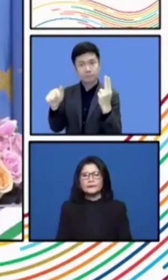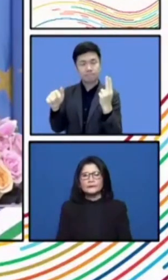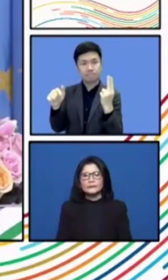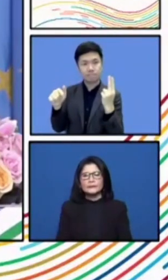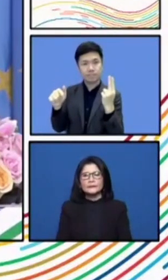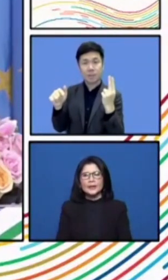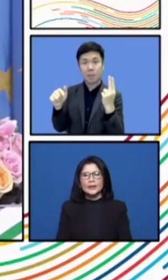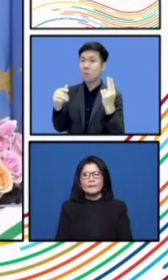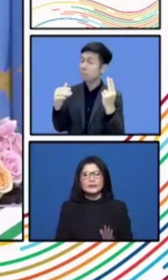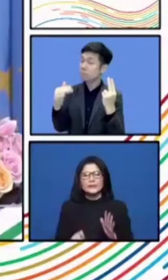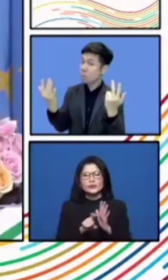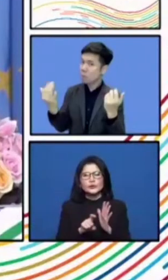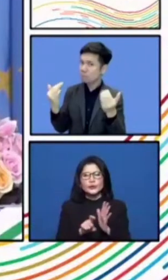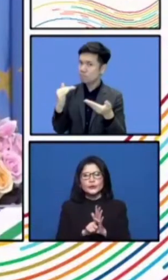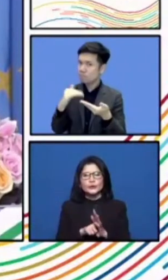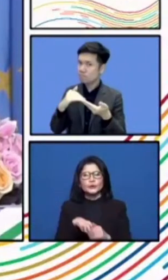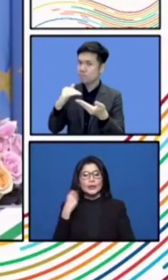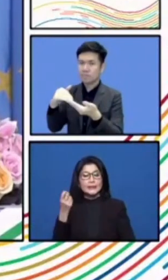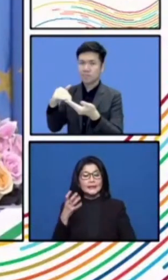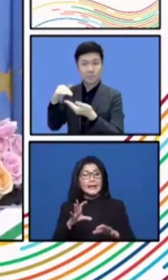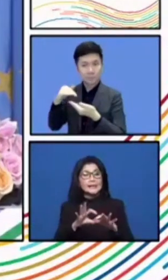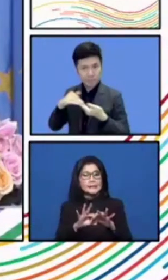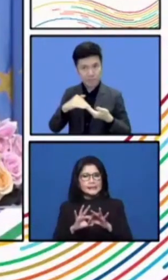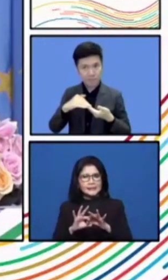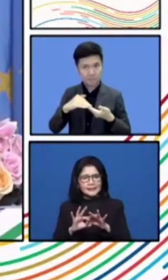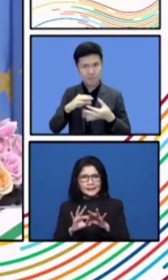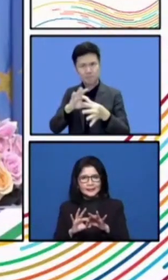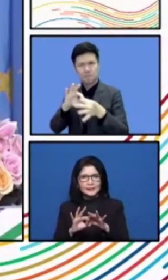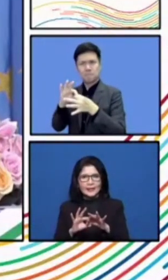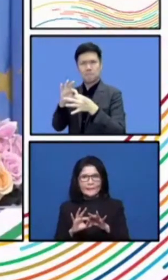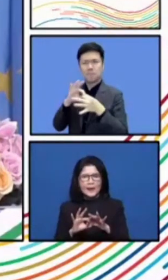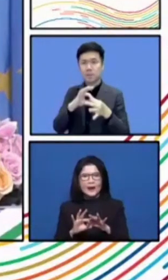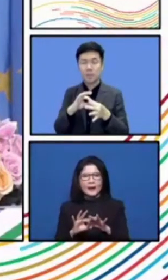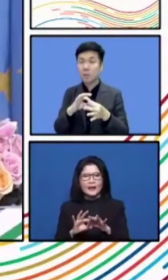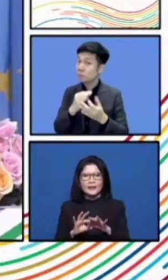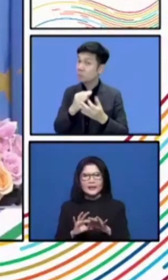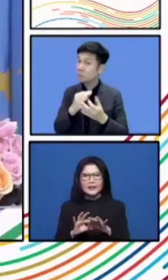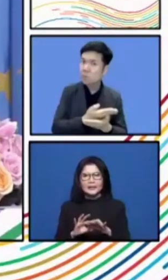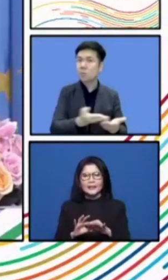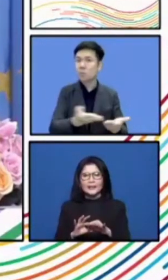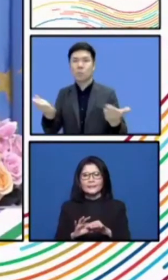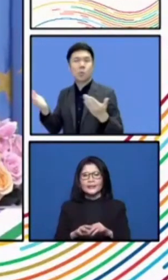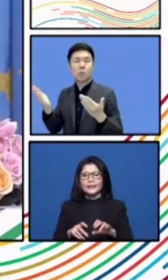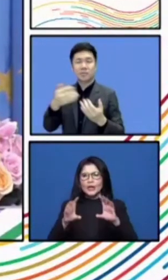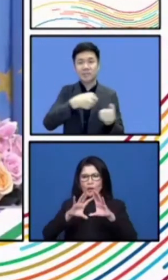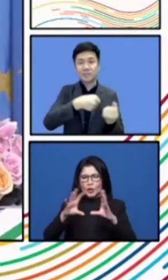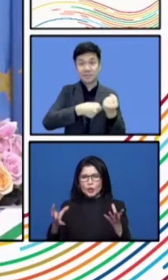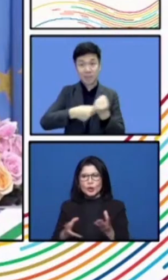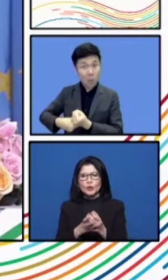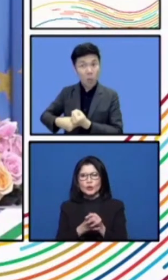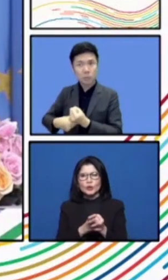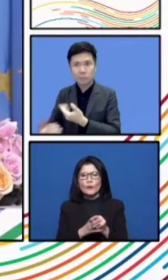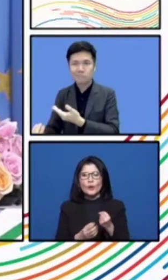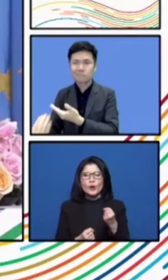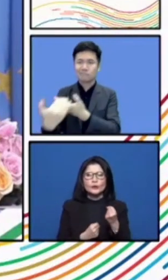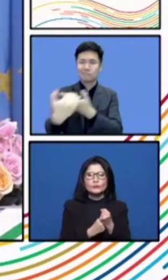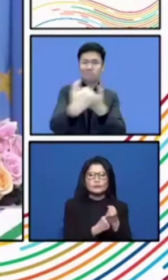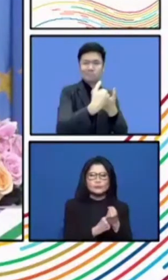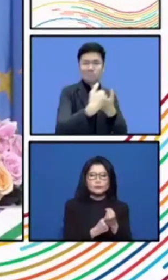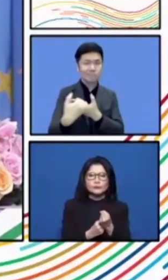collaboration and partnership among all stakeholders with emphasis